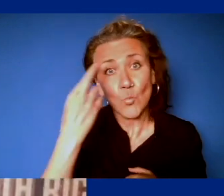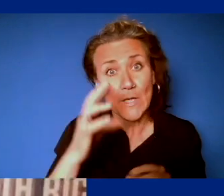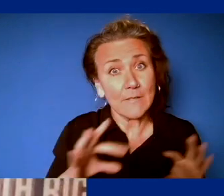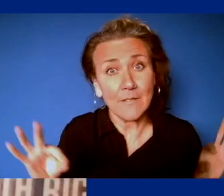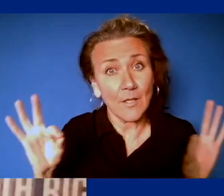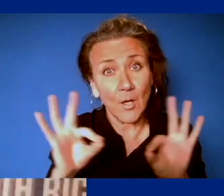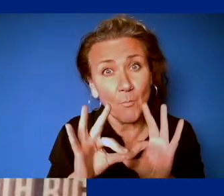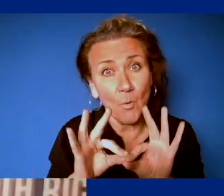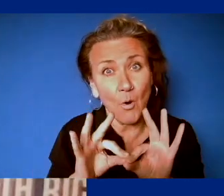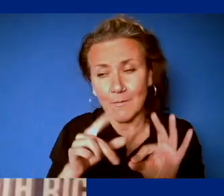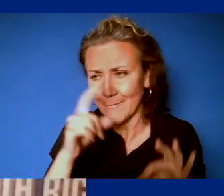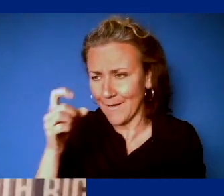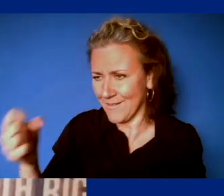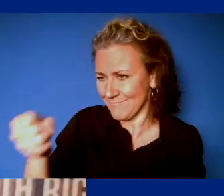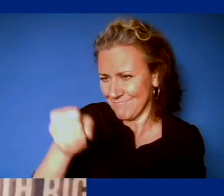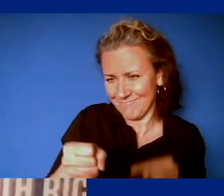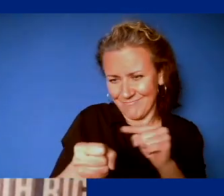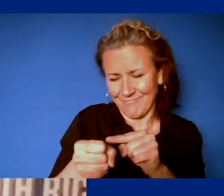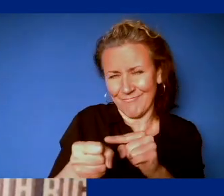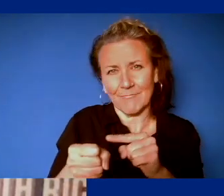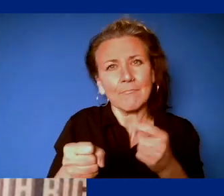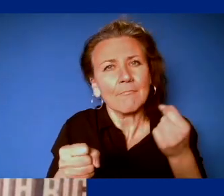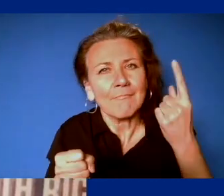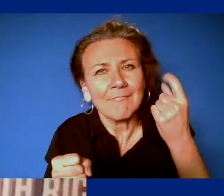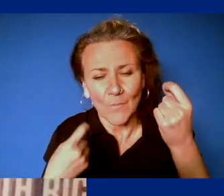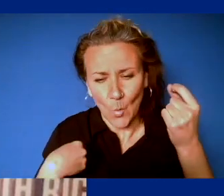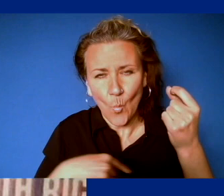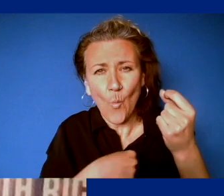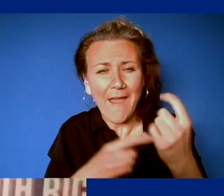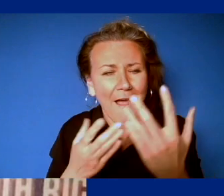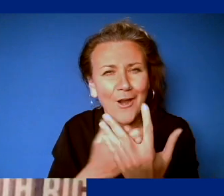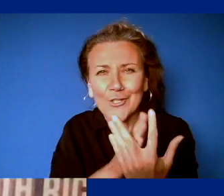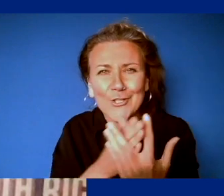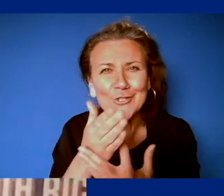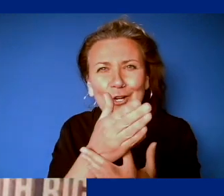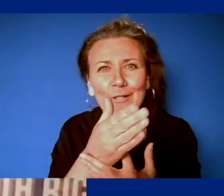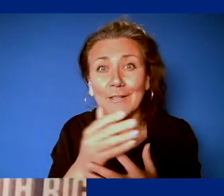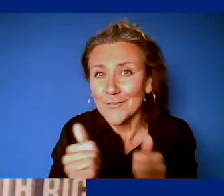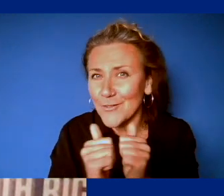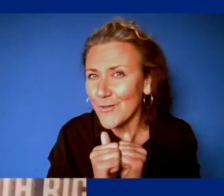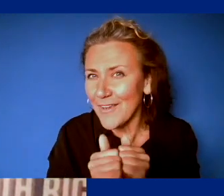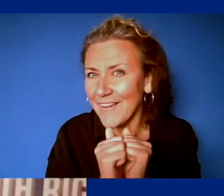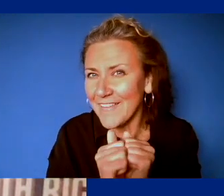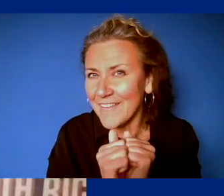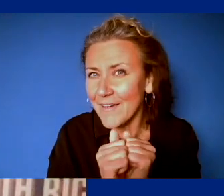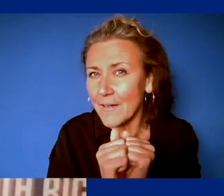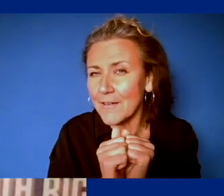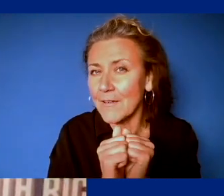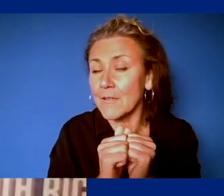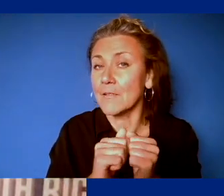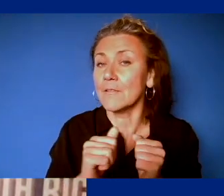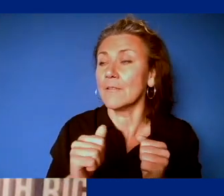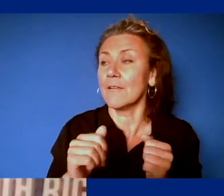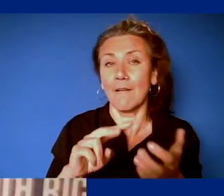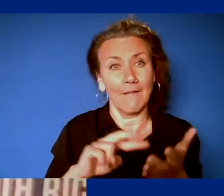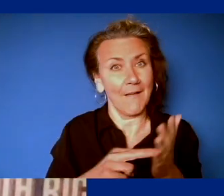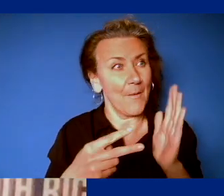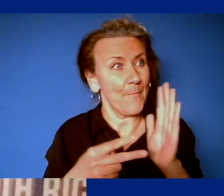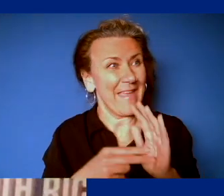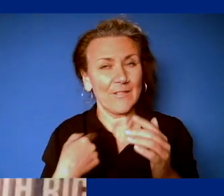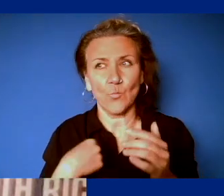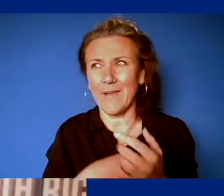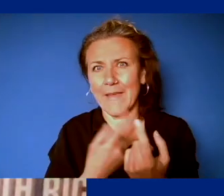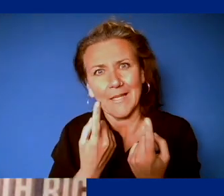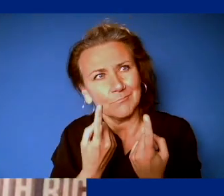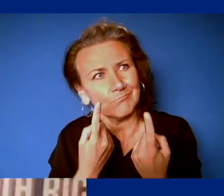this walking stick means so much is because we are on a journey toward justice together. And we won't